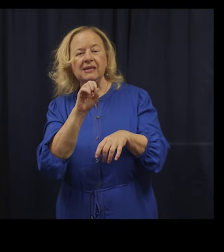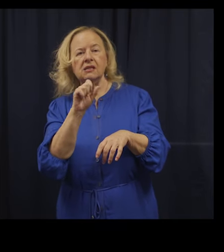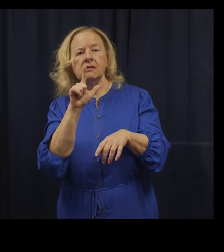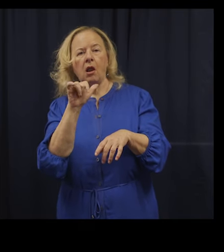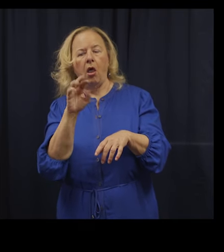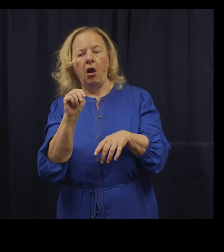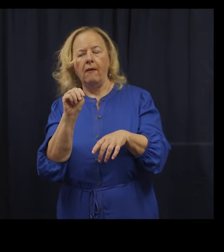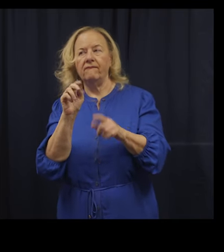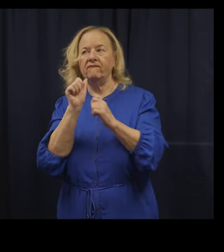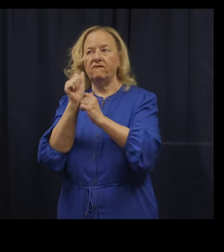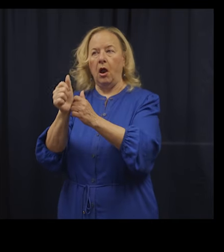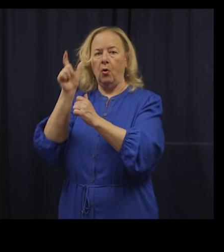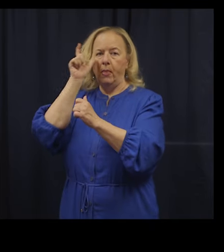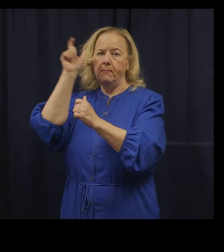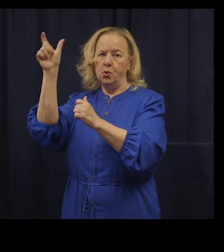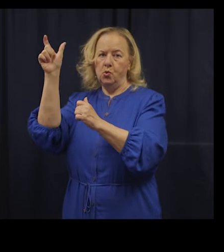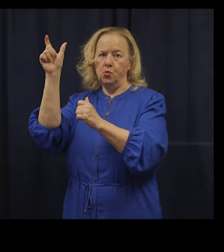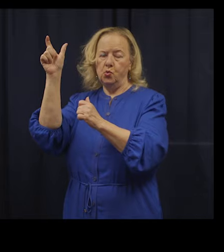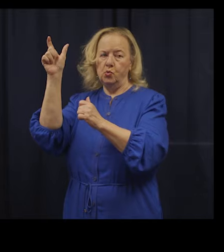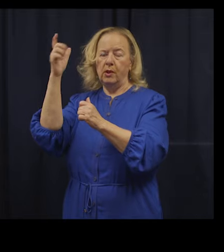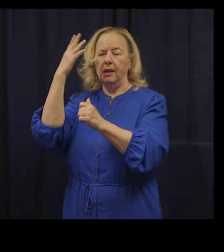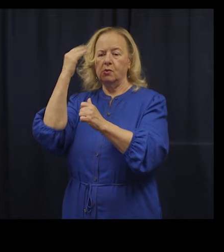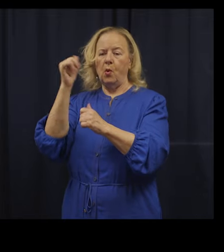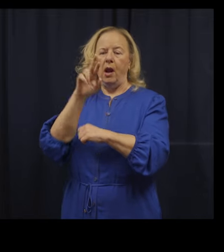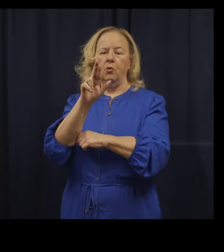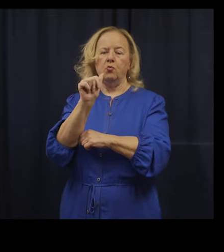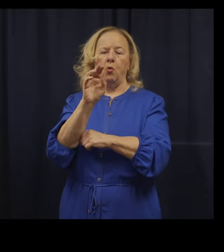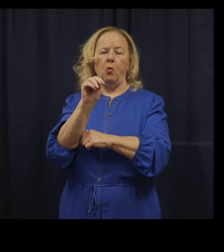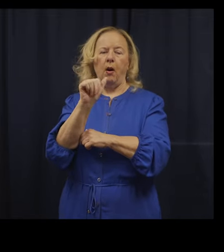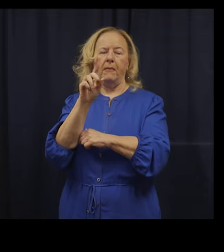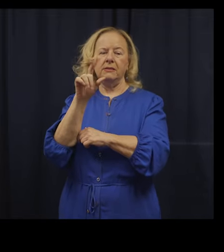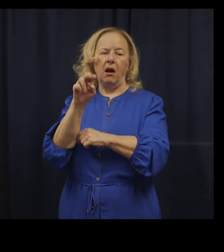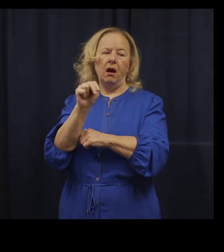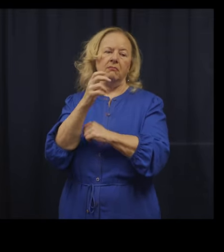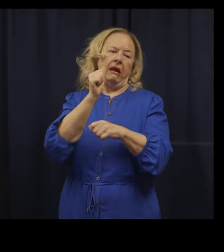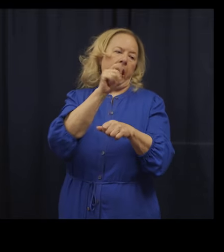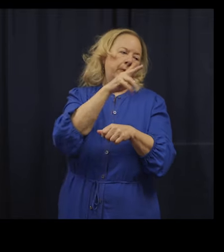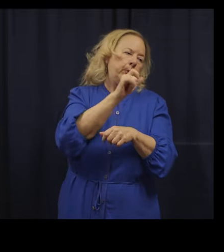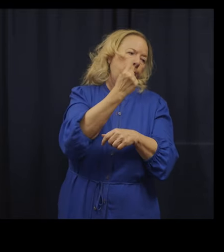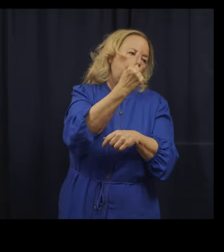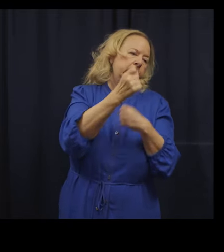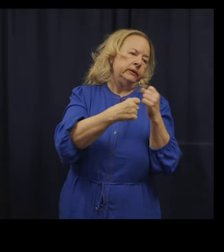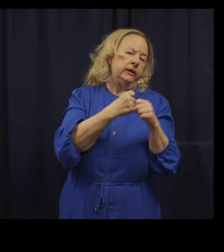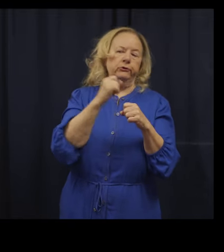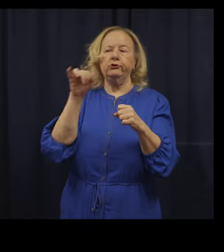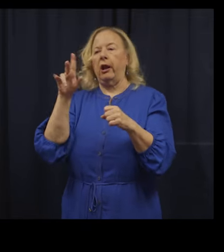by the moon, which is why Ramadan can be in April 1 year, July